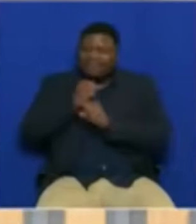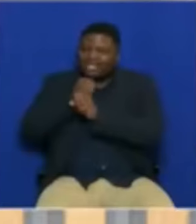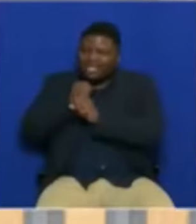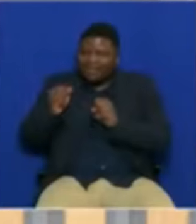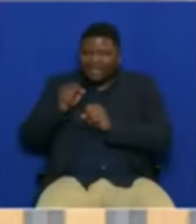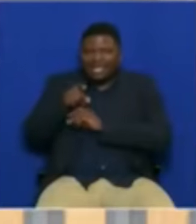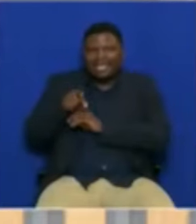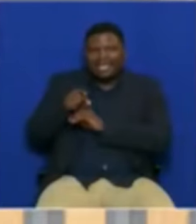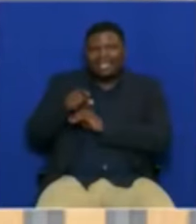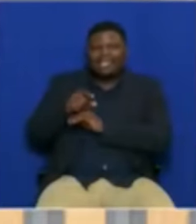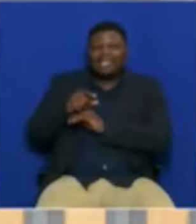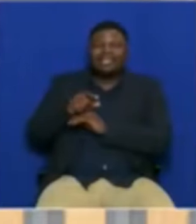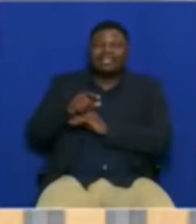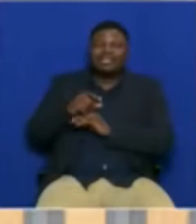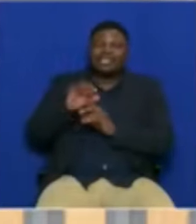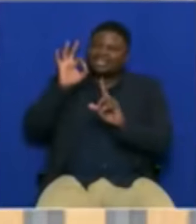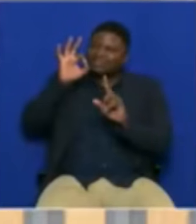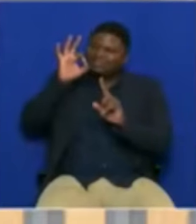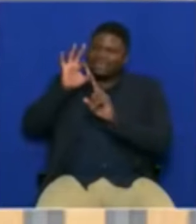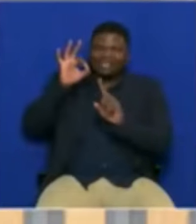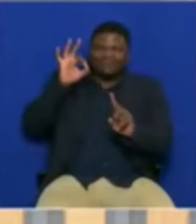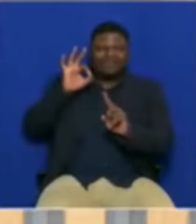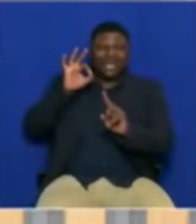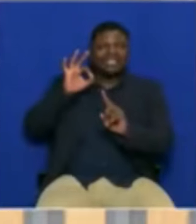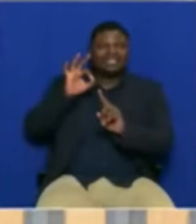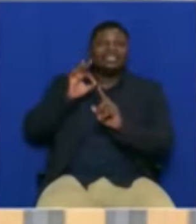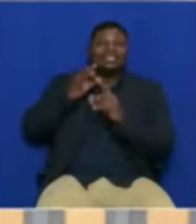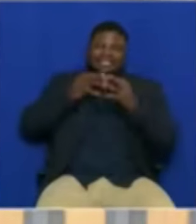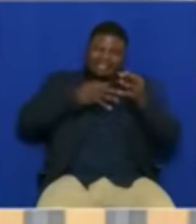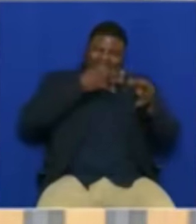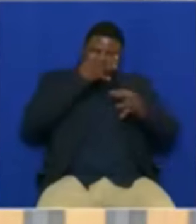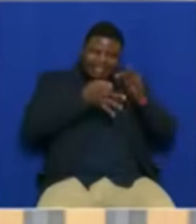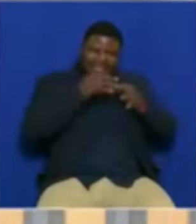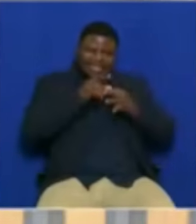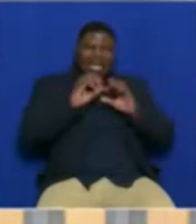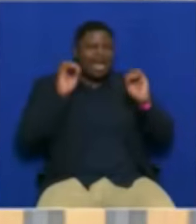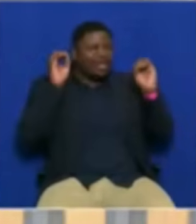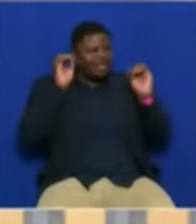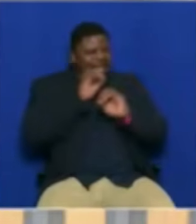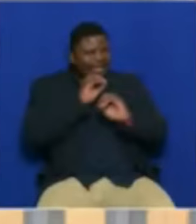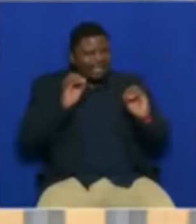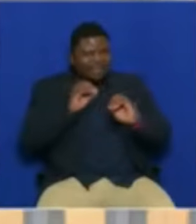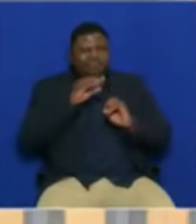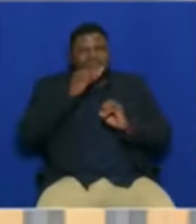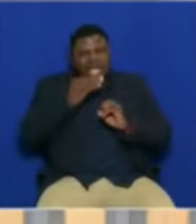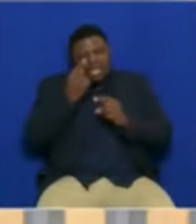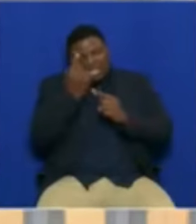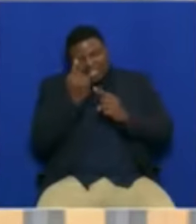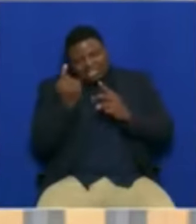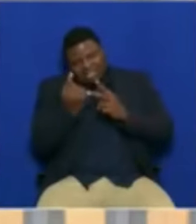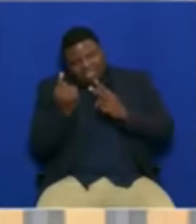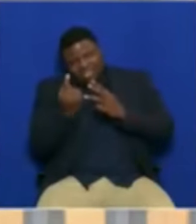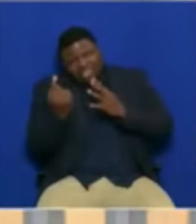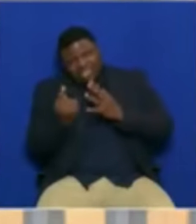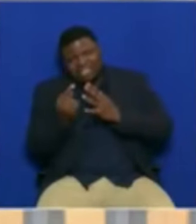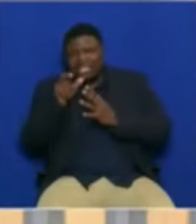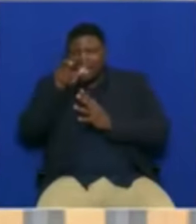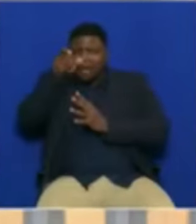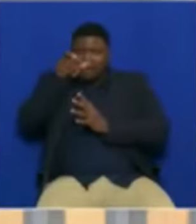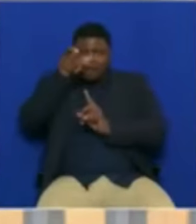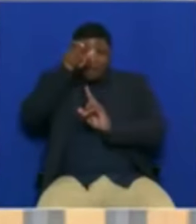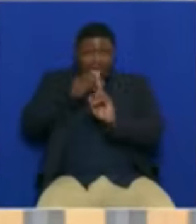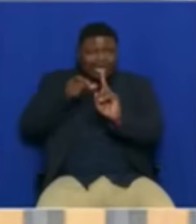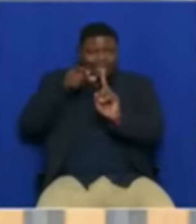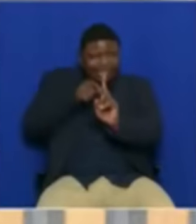understand this, you have not specified anything that relates to each one of the individuals on the panel